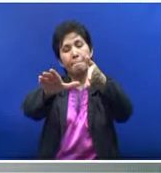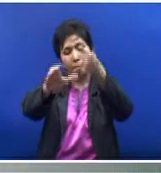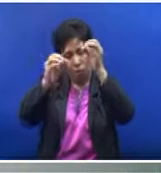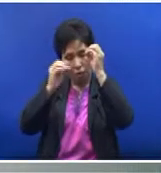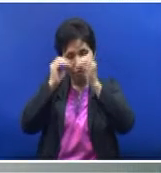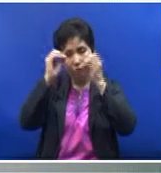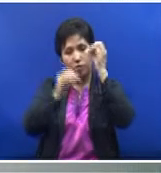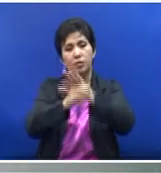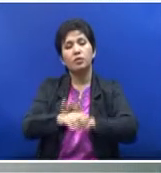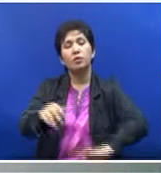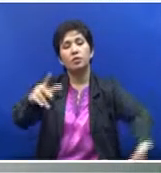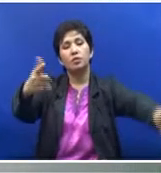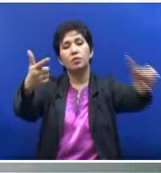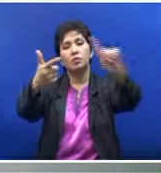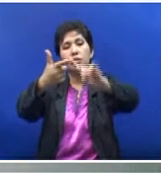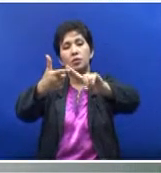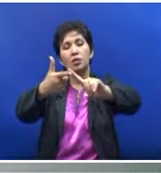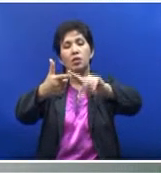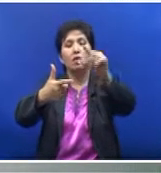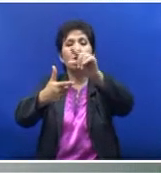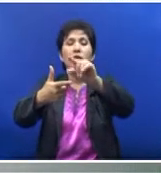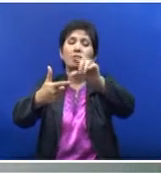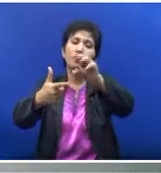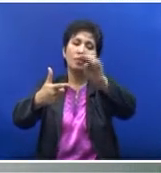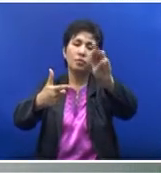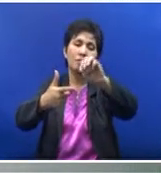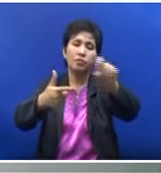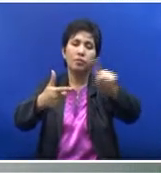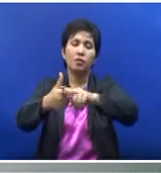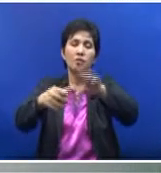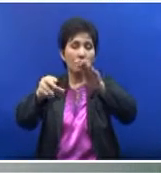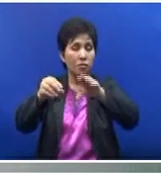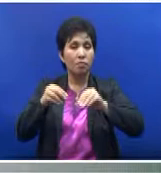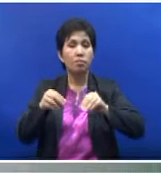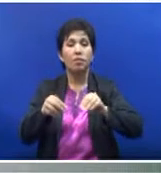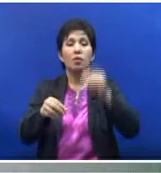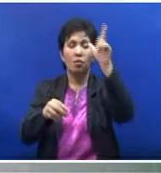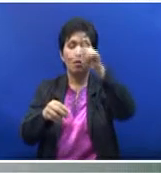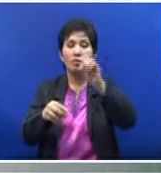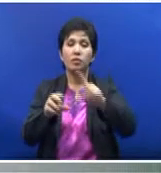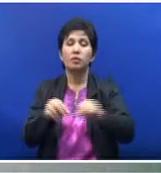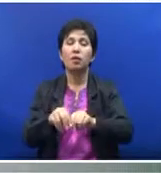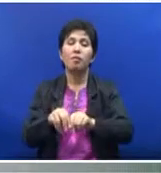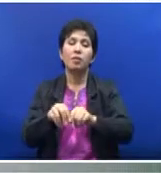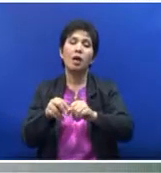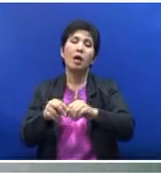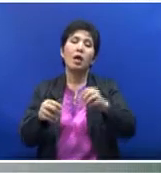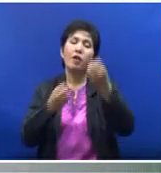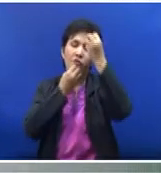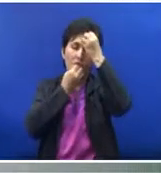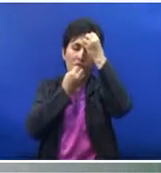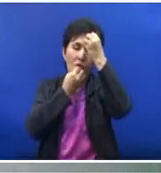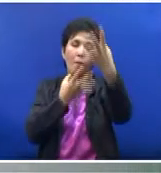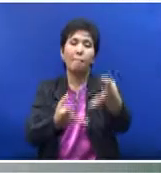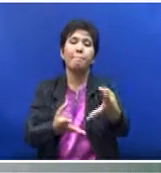observation. Okay, and then genealogical method. The third one is key informant. And